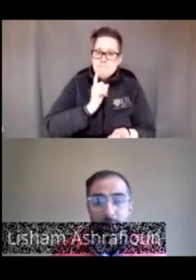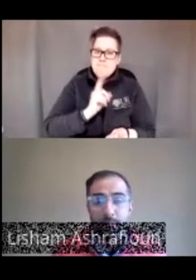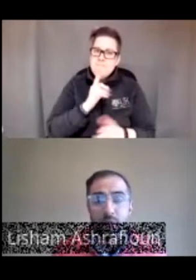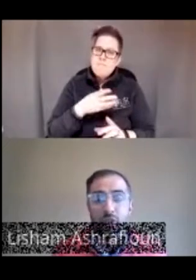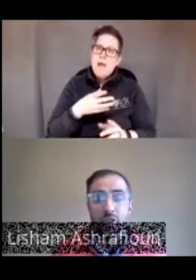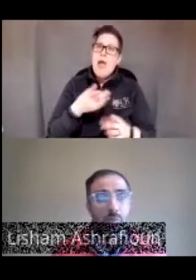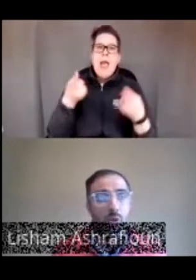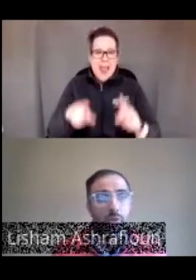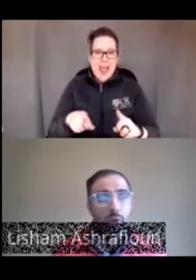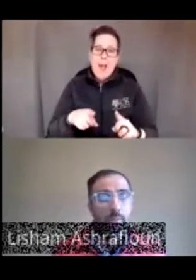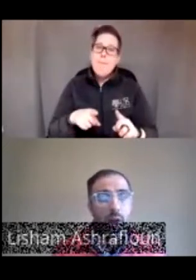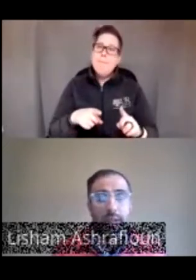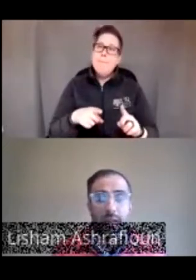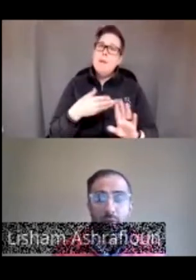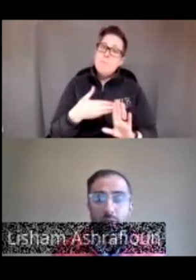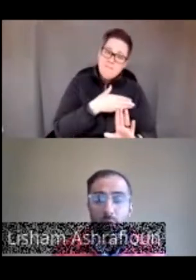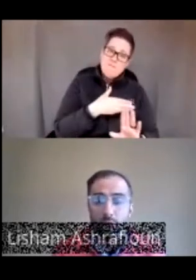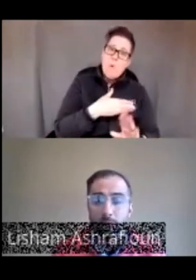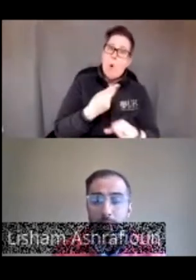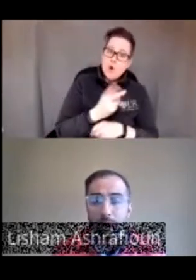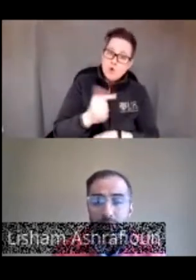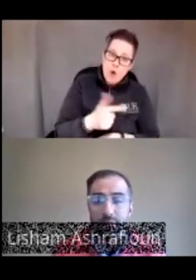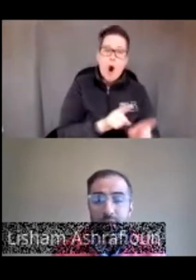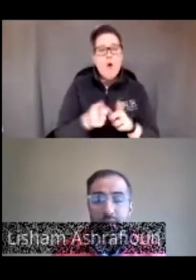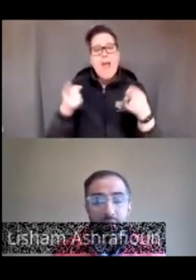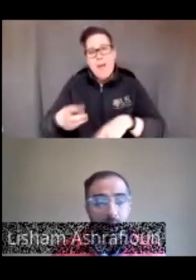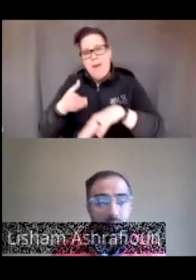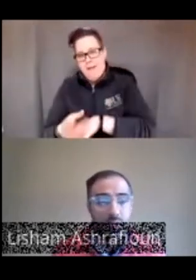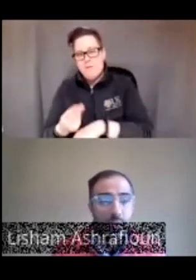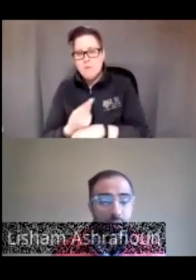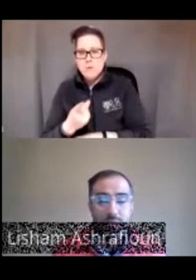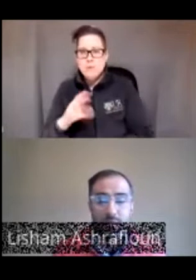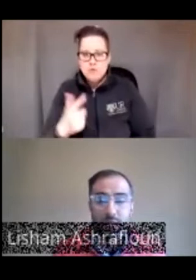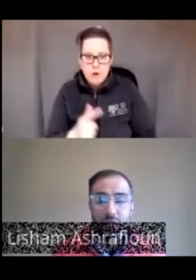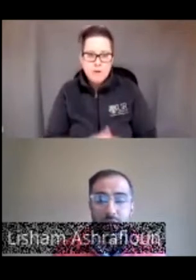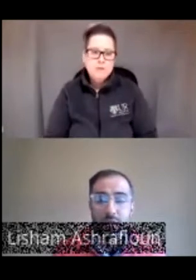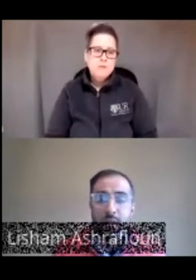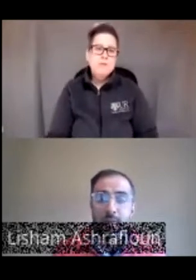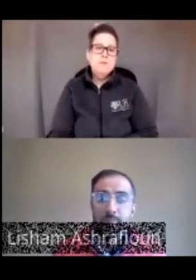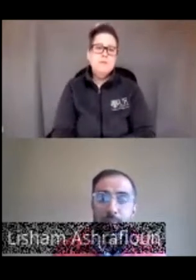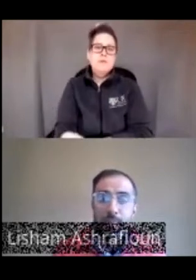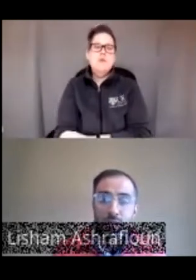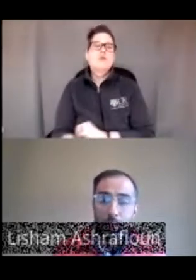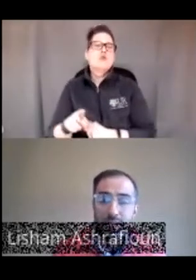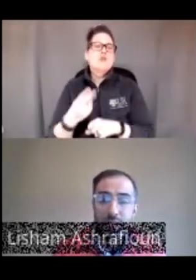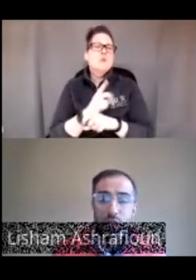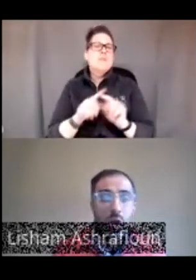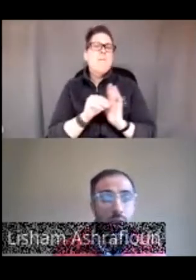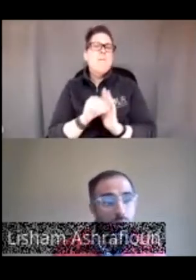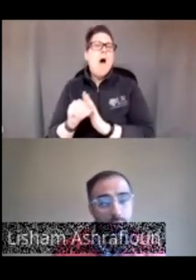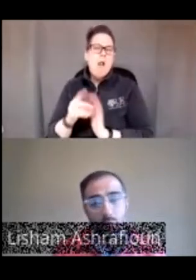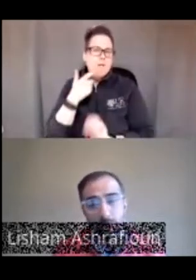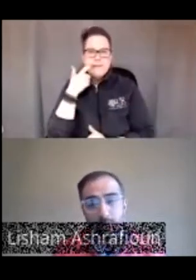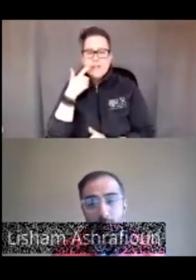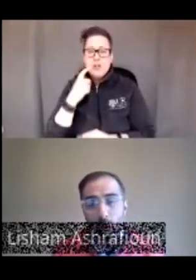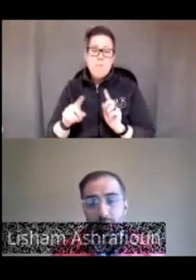use. And she's pulled from negative reinforcement models and incentive models of addiction. So basically, drug use